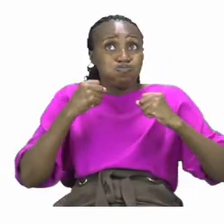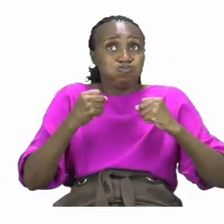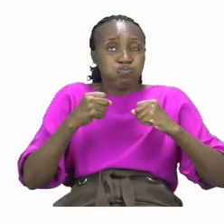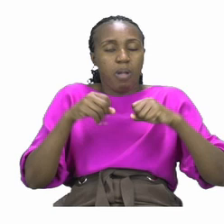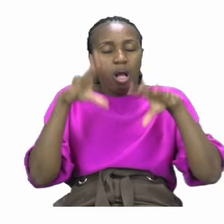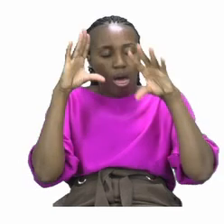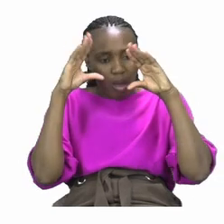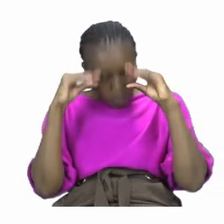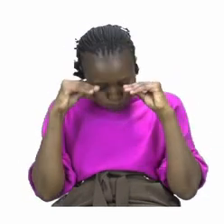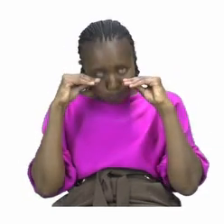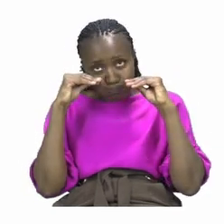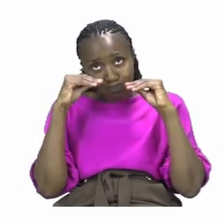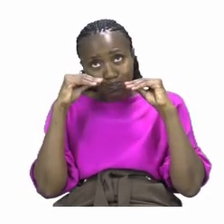asleep.